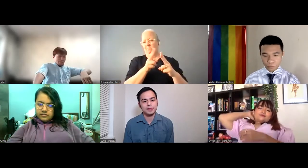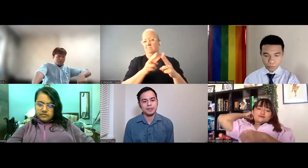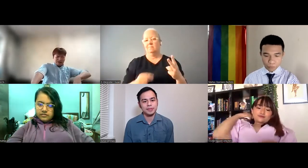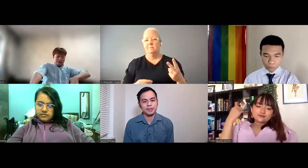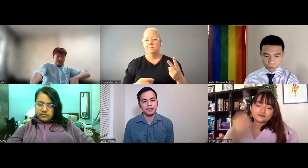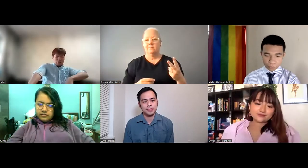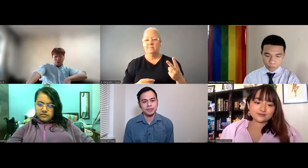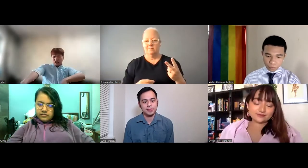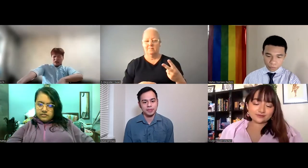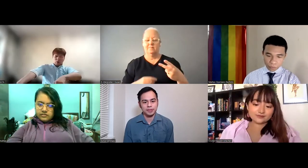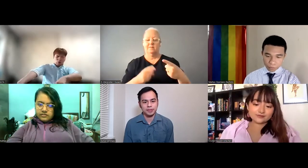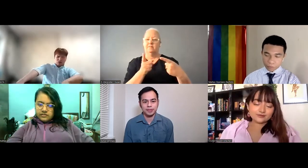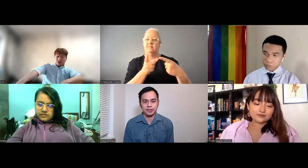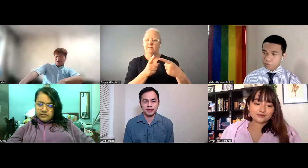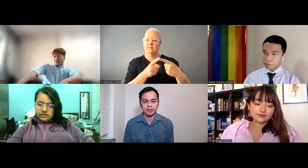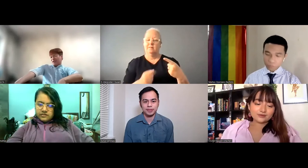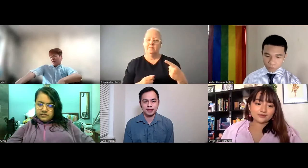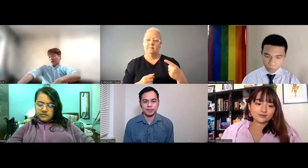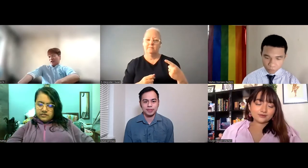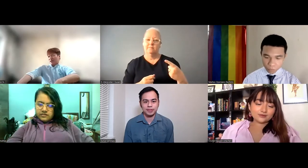First one is,